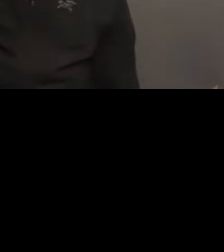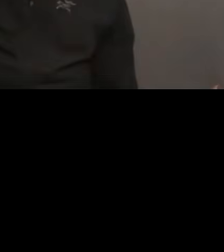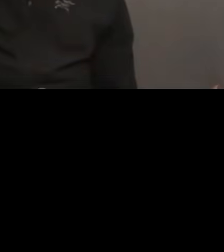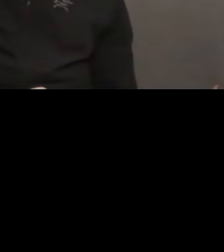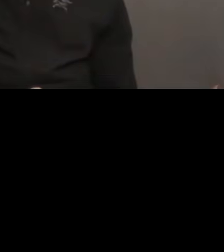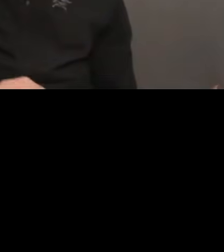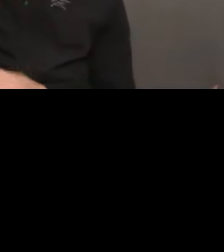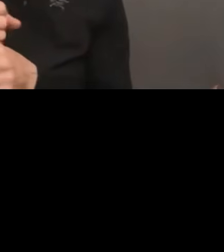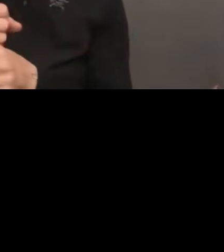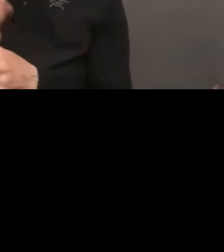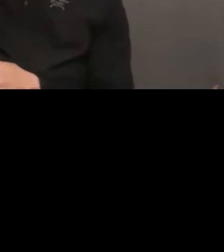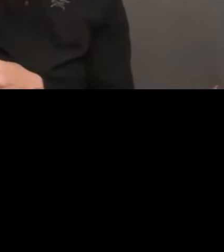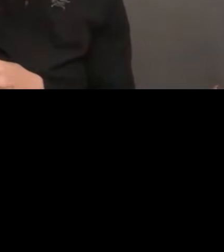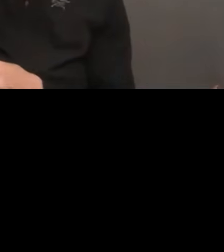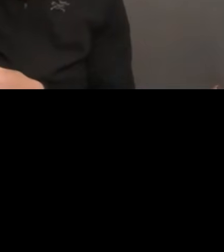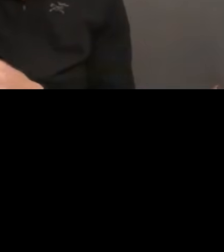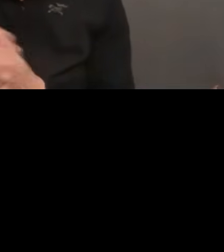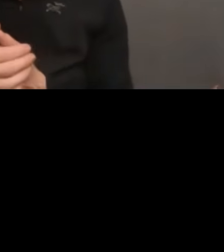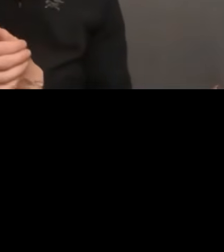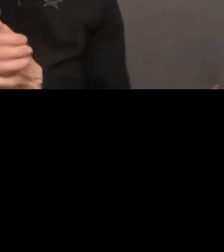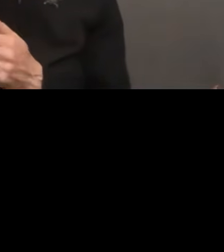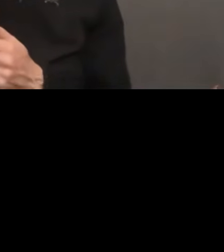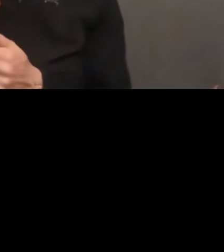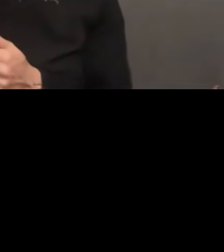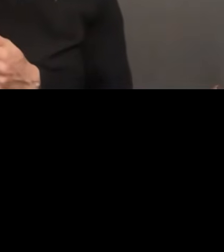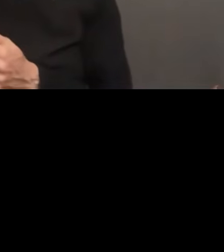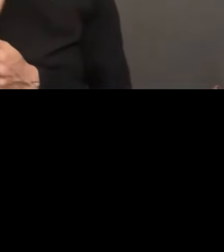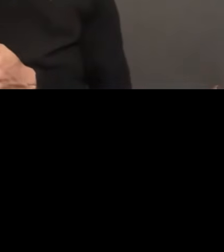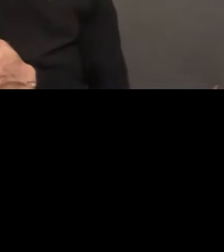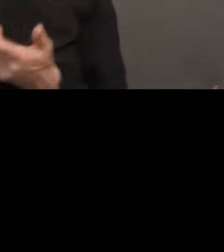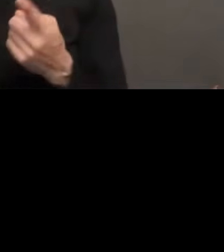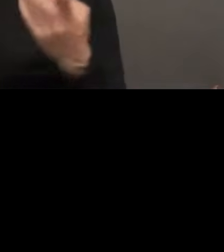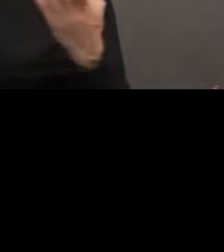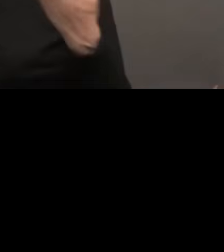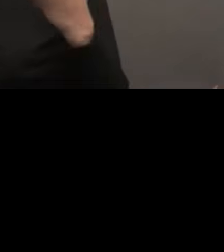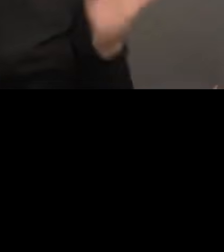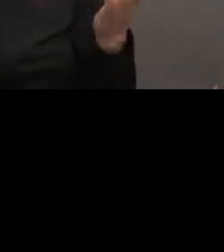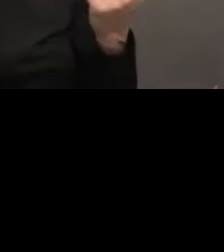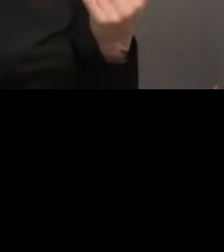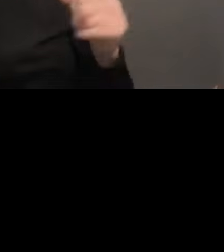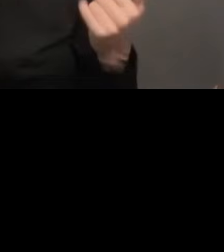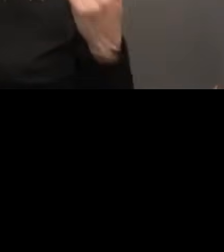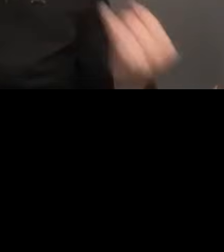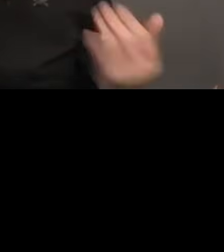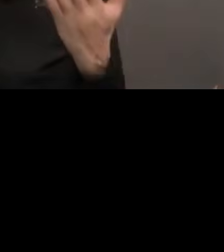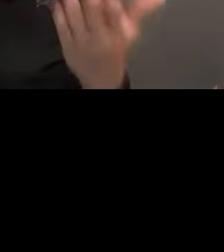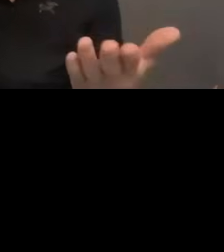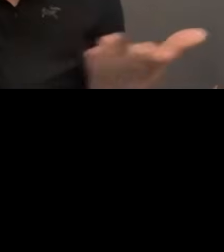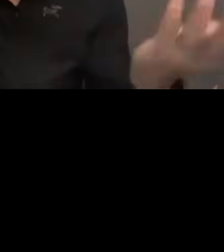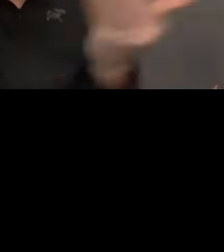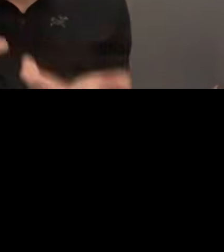BC there. So that's what I'm thinking, but I'm open to other ideas and suggestions and welcome